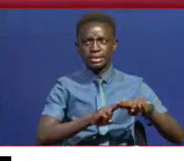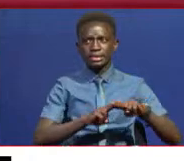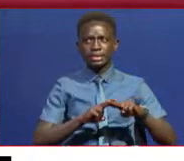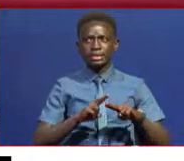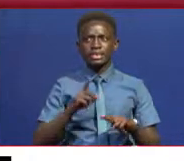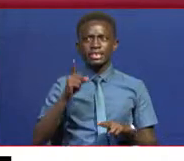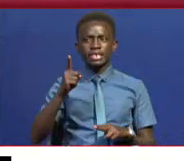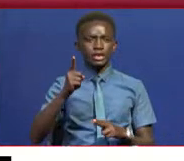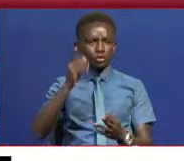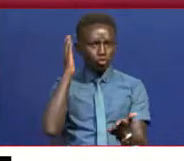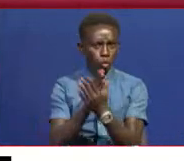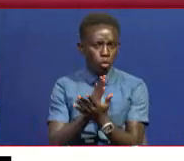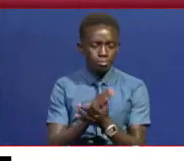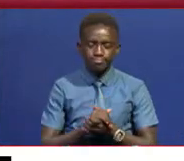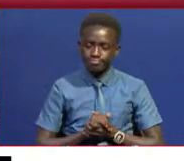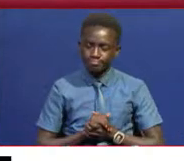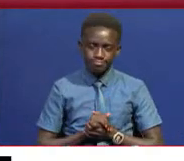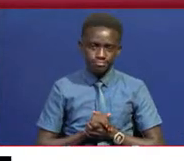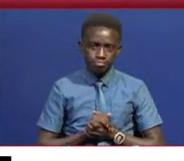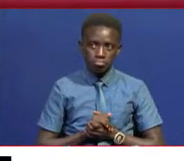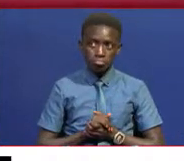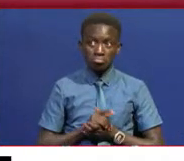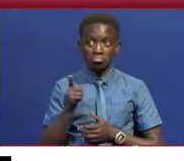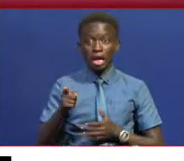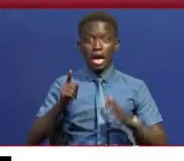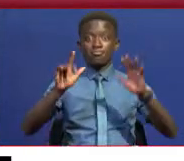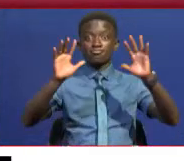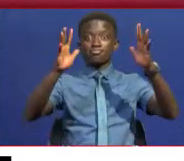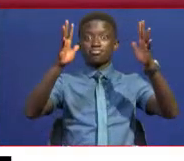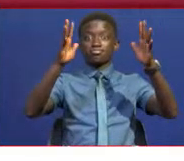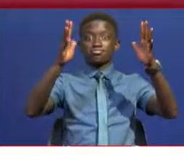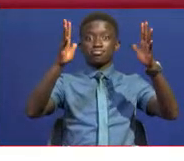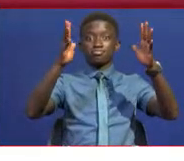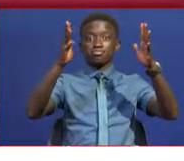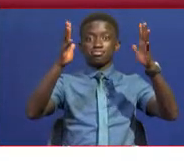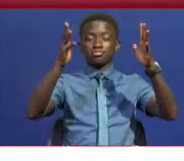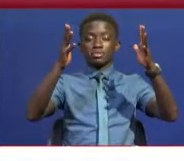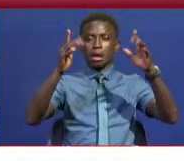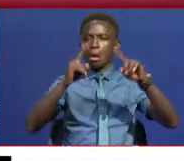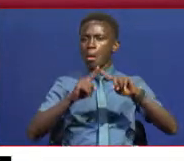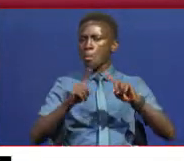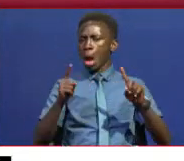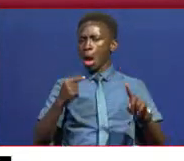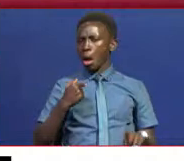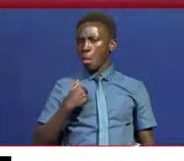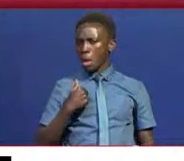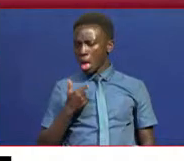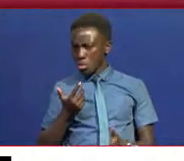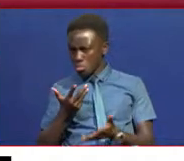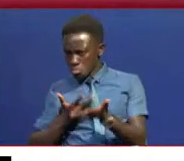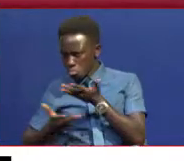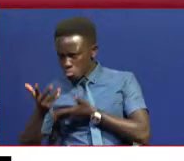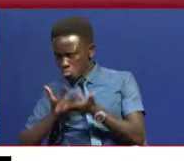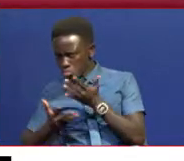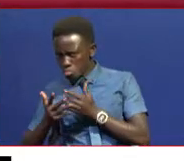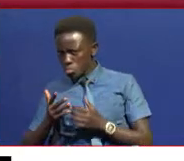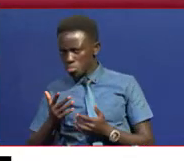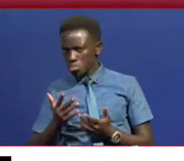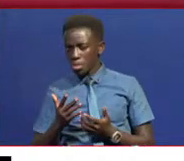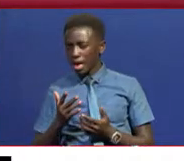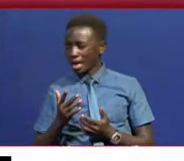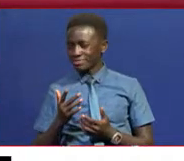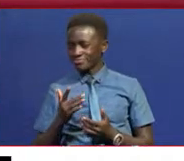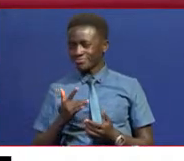Despite that they are clapping these resolutions, my own engagement with them tells me differently.